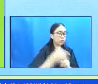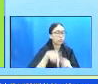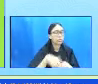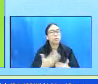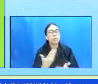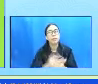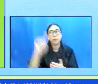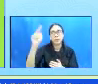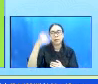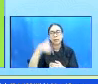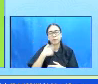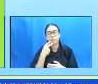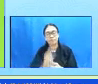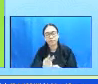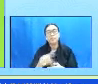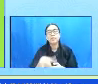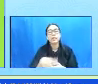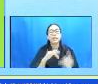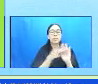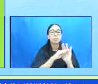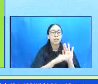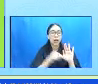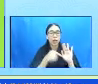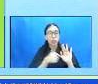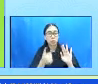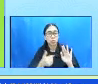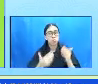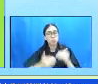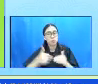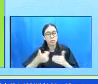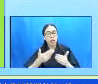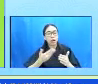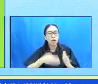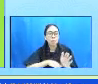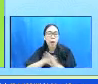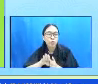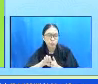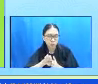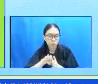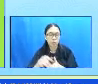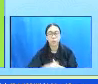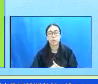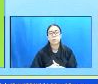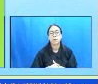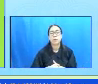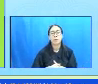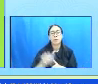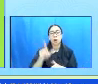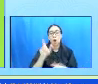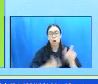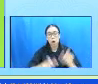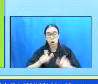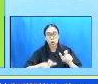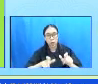policy so that the policy itself will hold people in power to be more accountable. And in